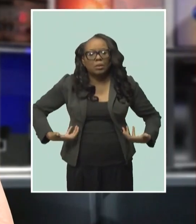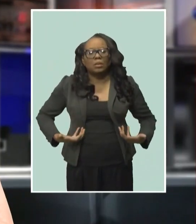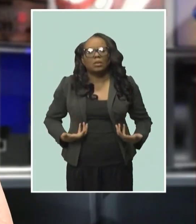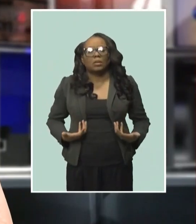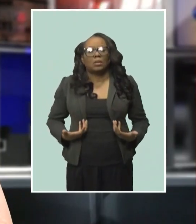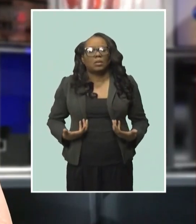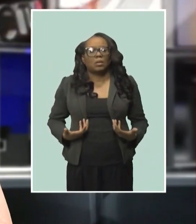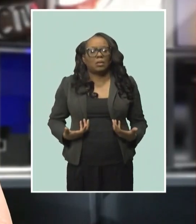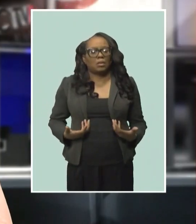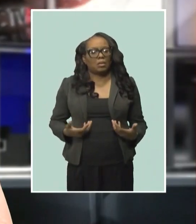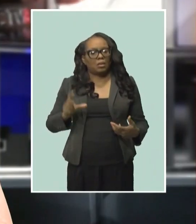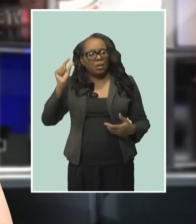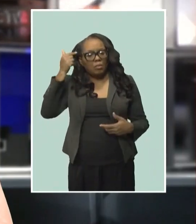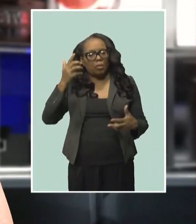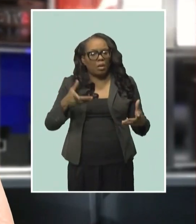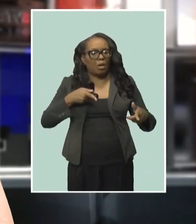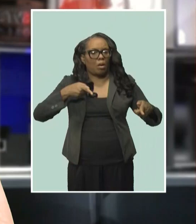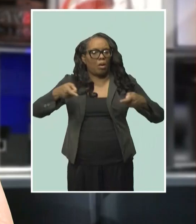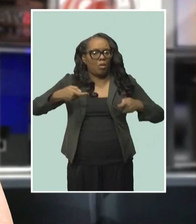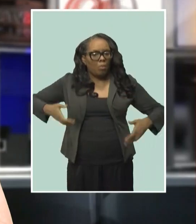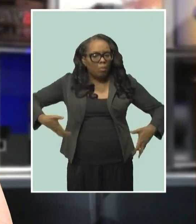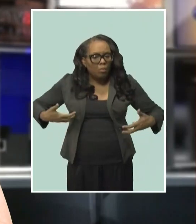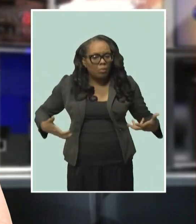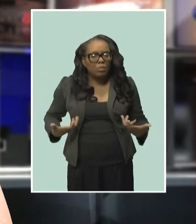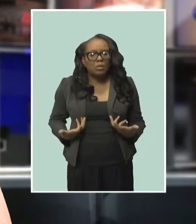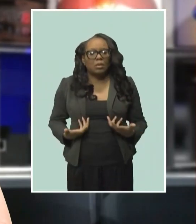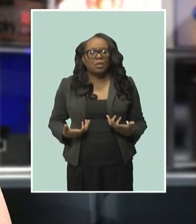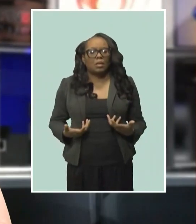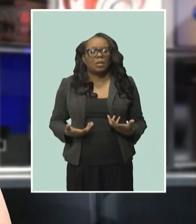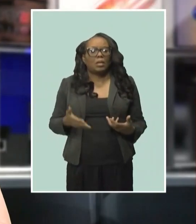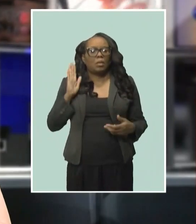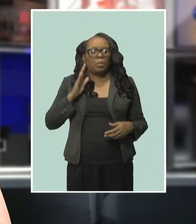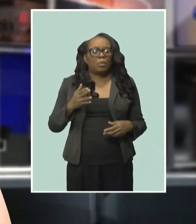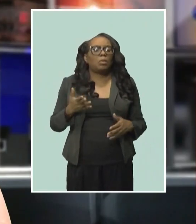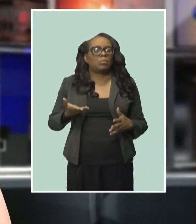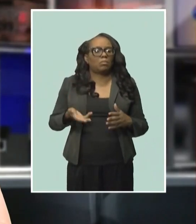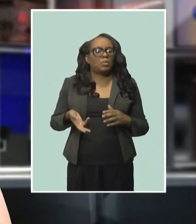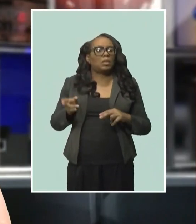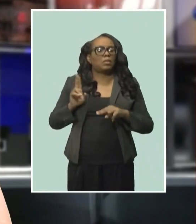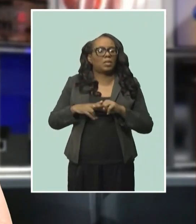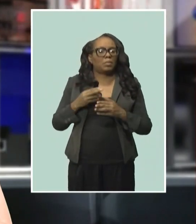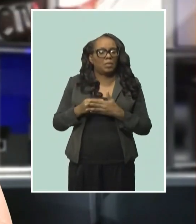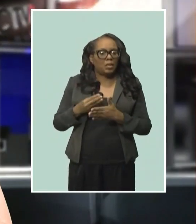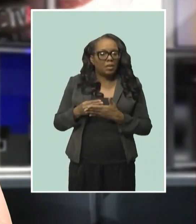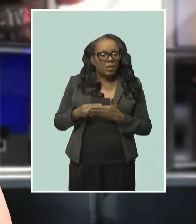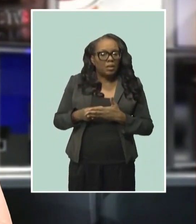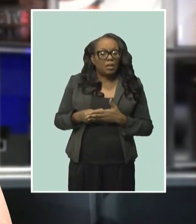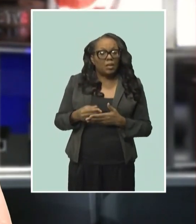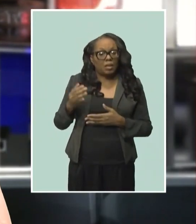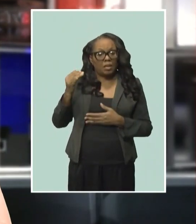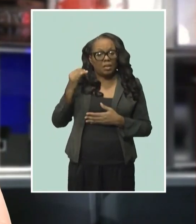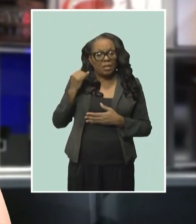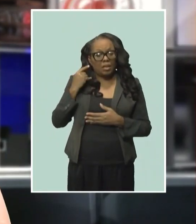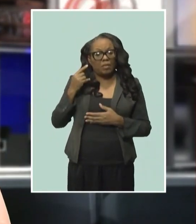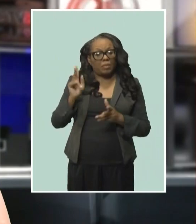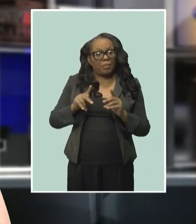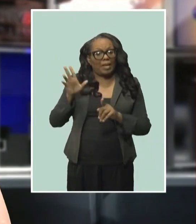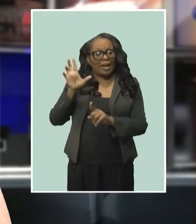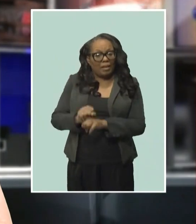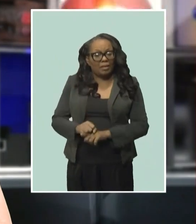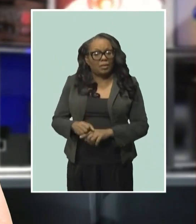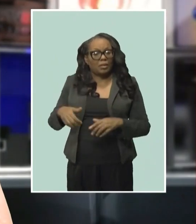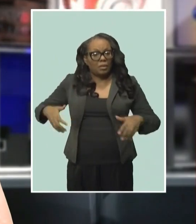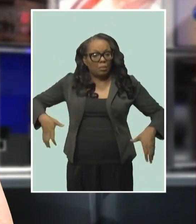is moving to control the wild animals and has pointed to the bounty, which has increased from $20 to